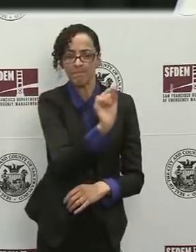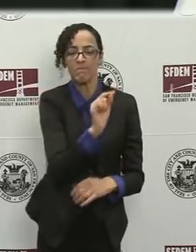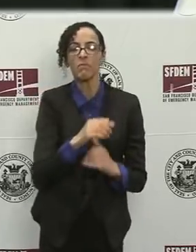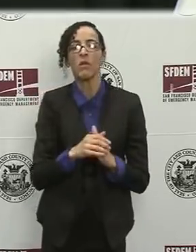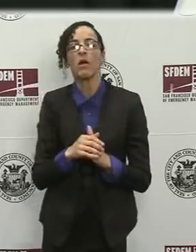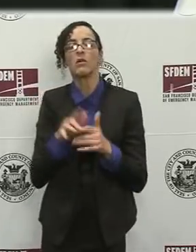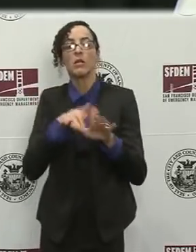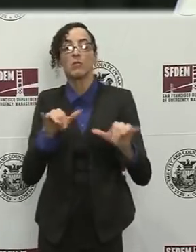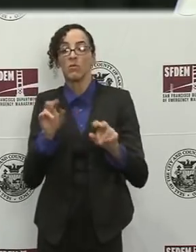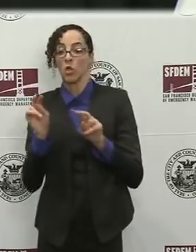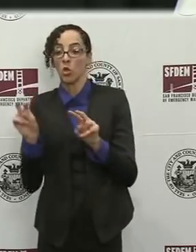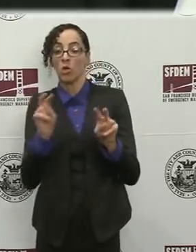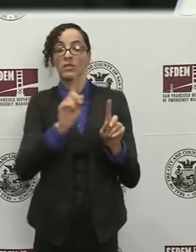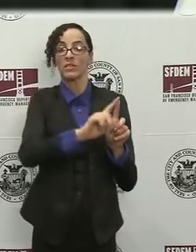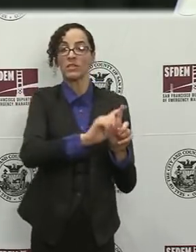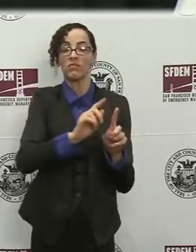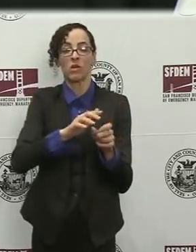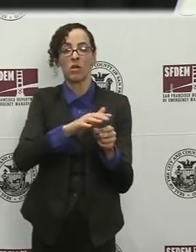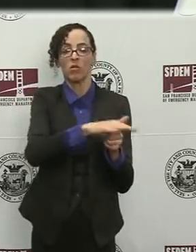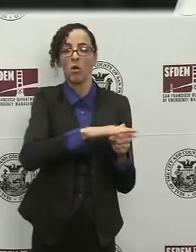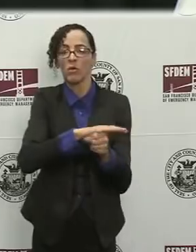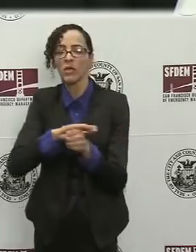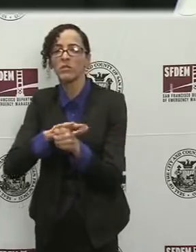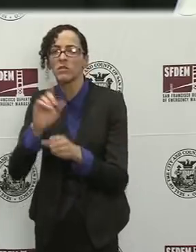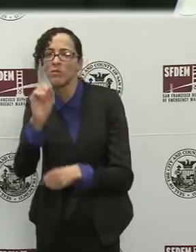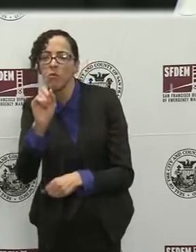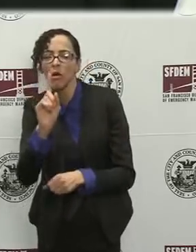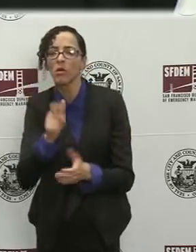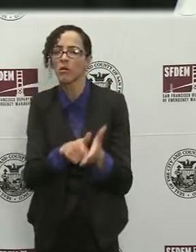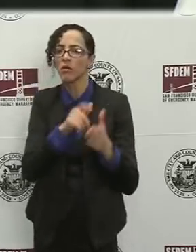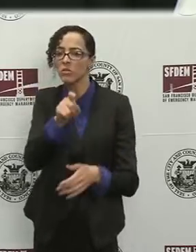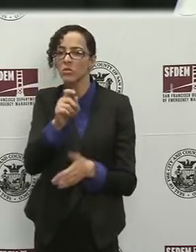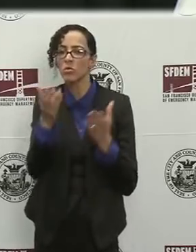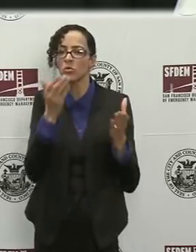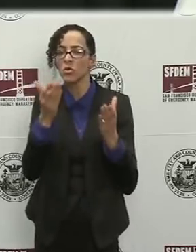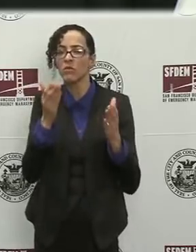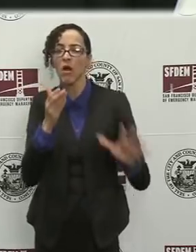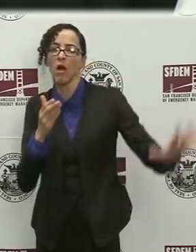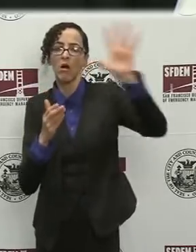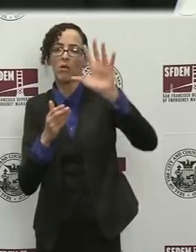services all over San Francisco, whether that's hospitals or important neighborhood commercial